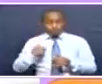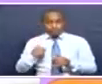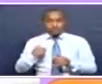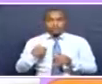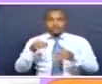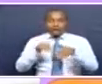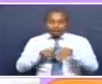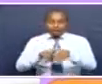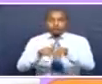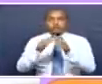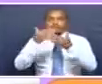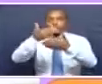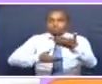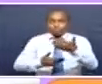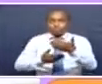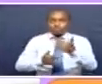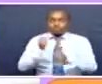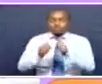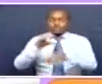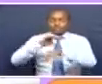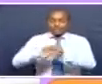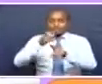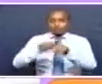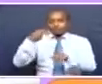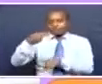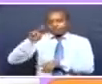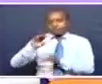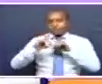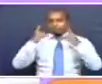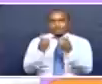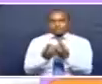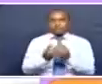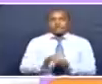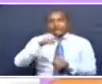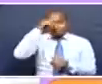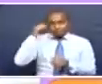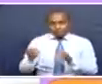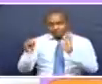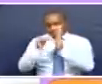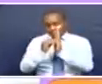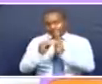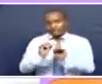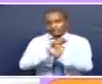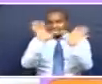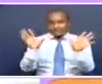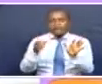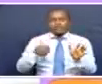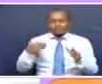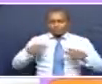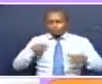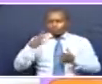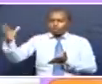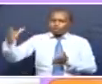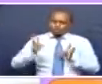that I'm getting from HR departments. Okay. Because they put it very clearly to you. Yes, we do have people who I was forced to hire without